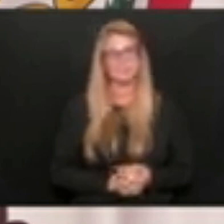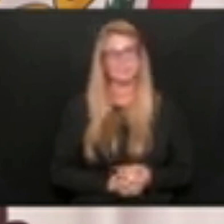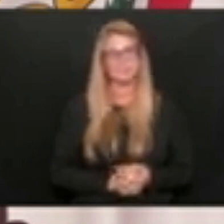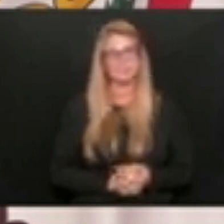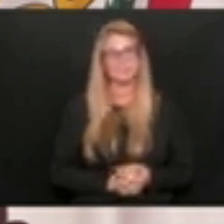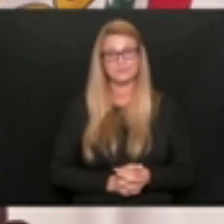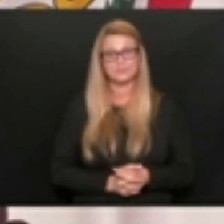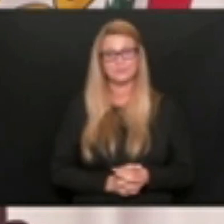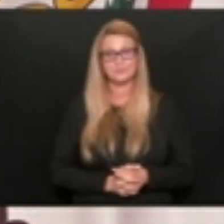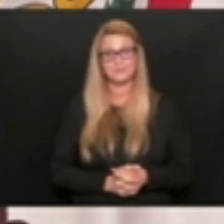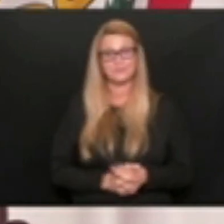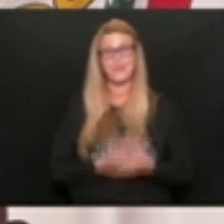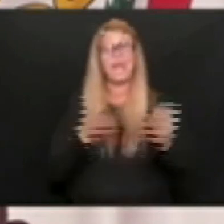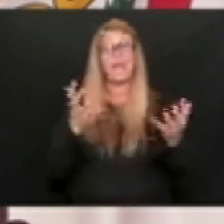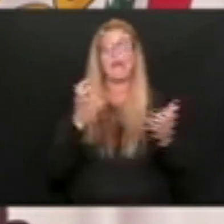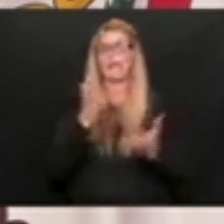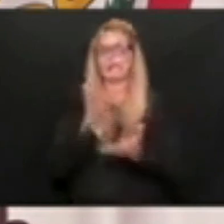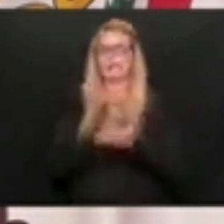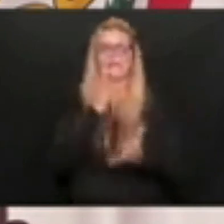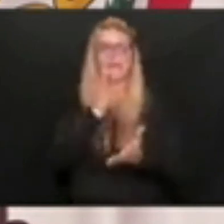I want us to stop this thing.